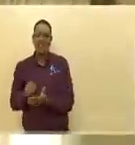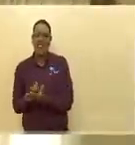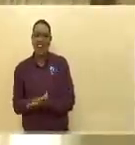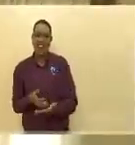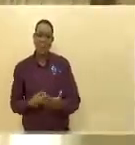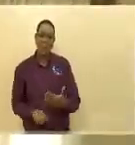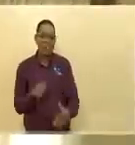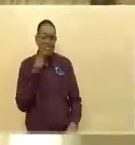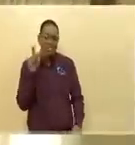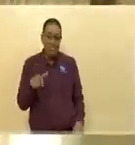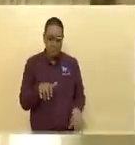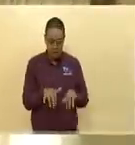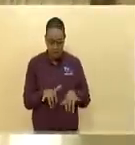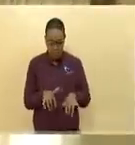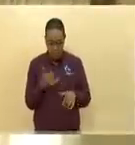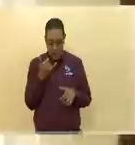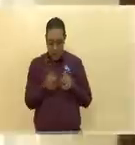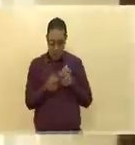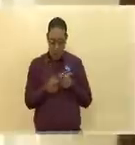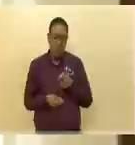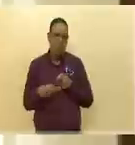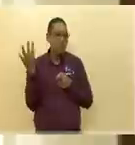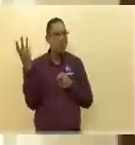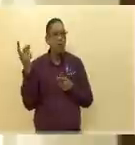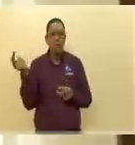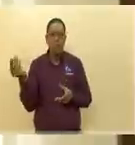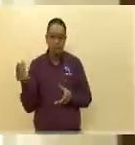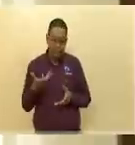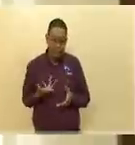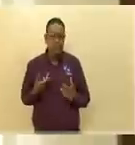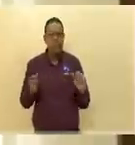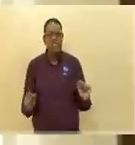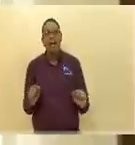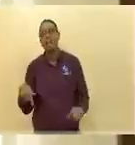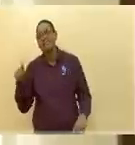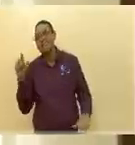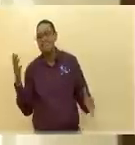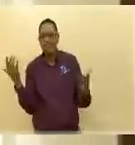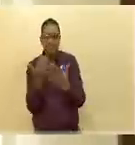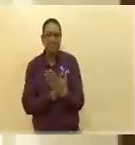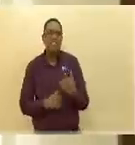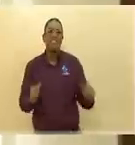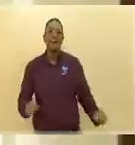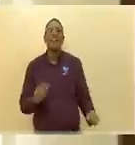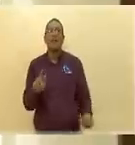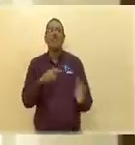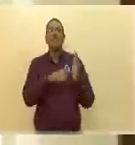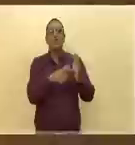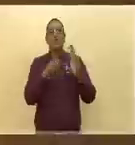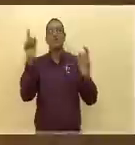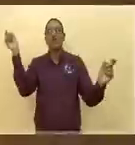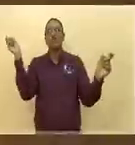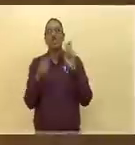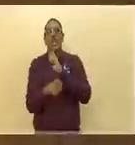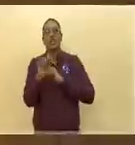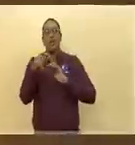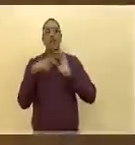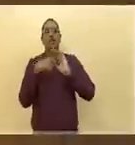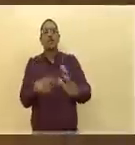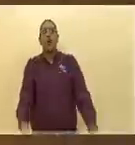can, with the touch of a button, get it done. And so that equals transformation, that